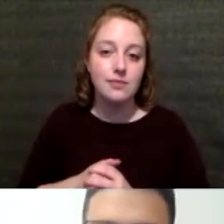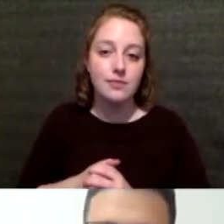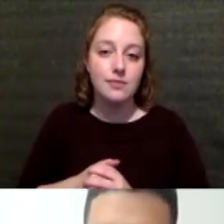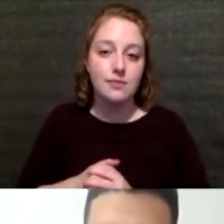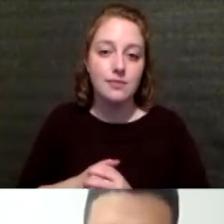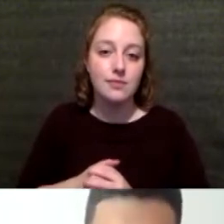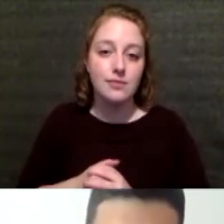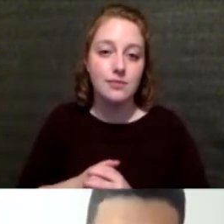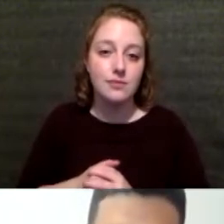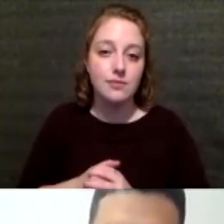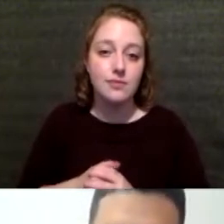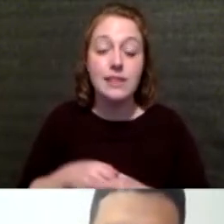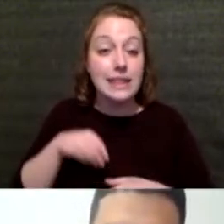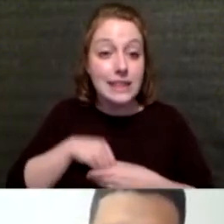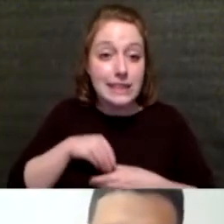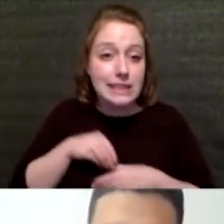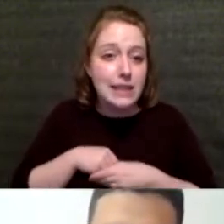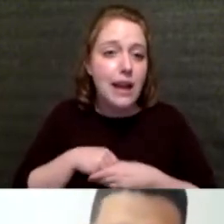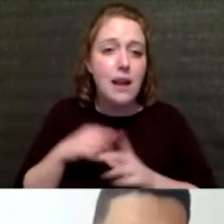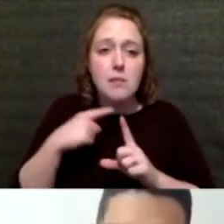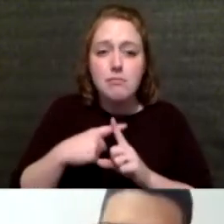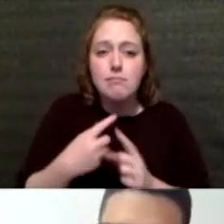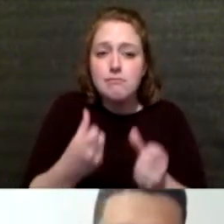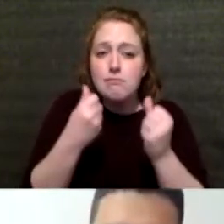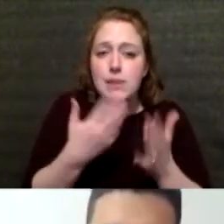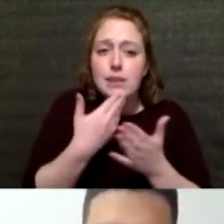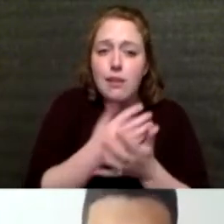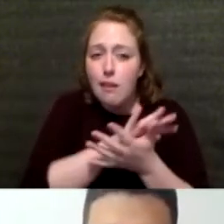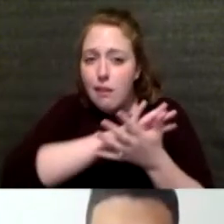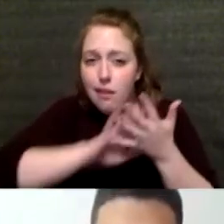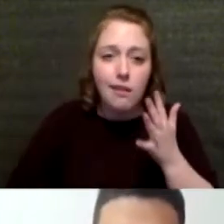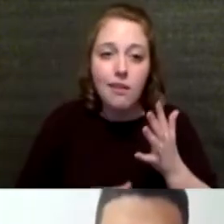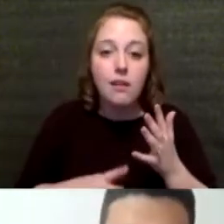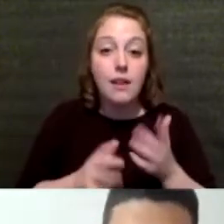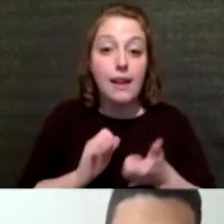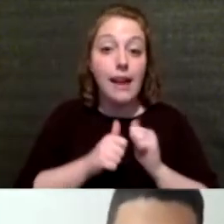facility like this to help bring that out of you. And so, you know, I, I'm excited.